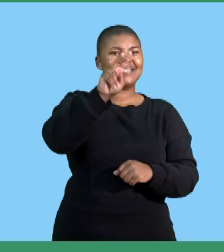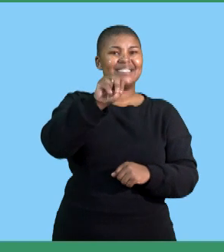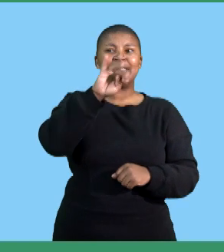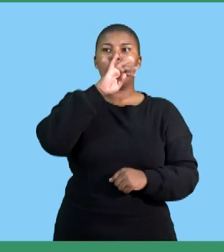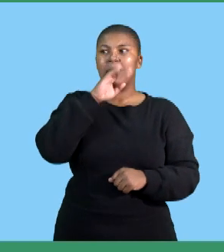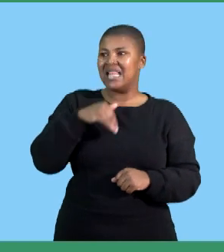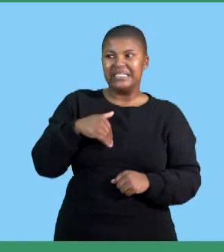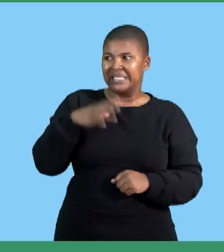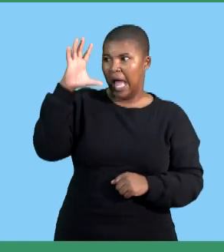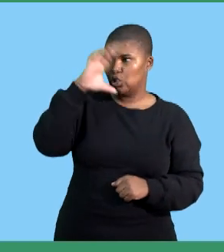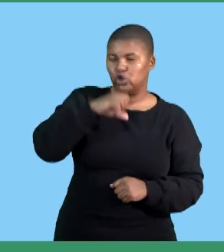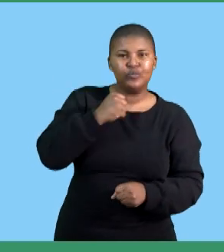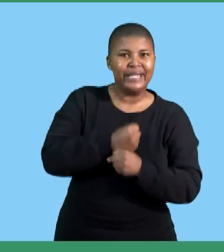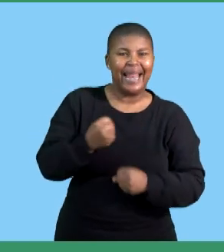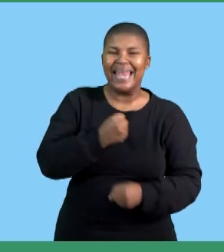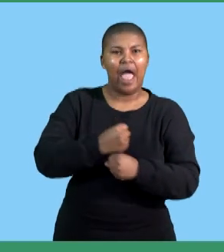or predicted.